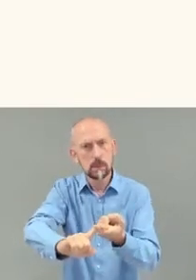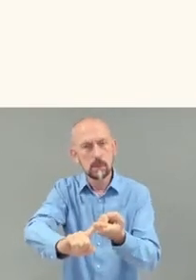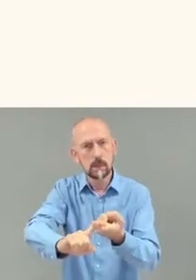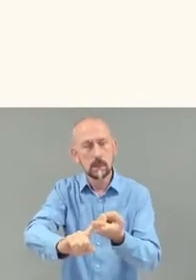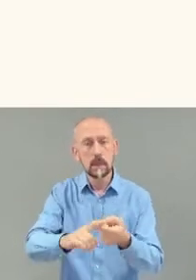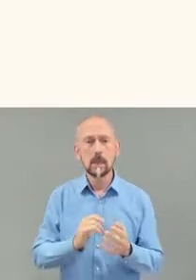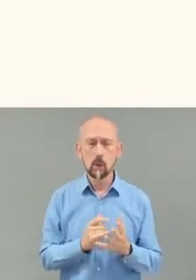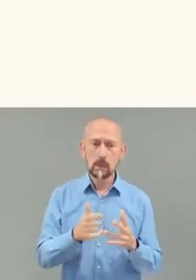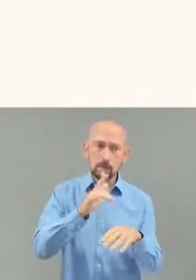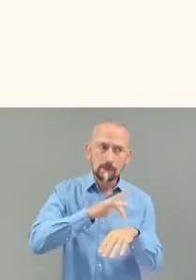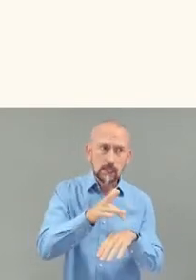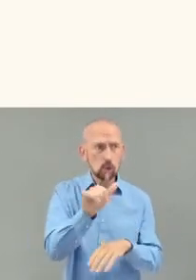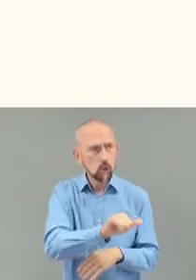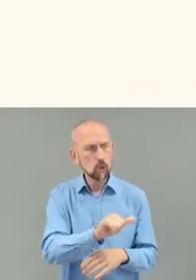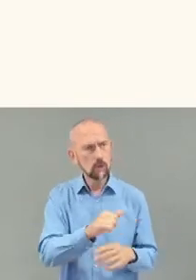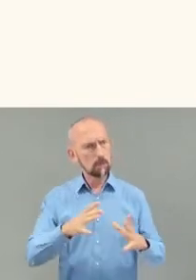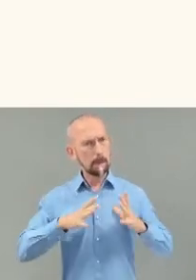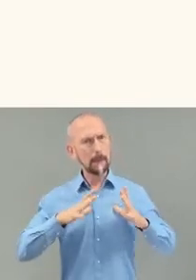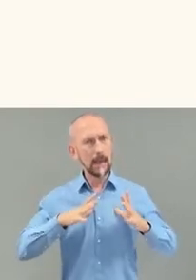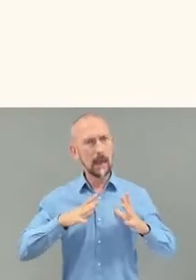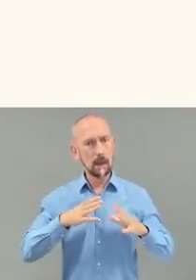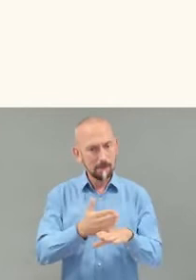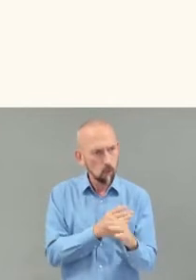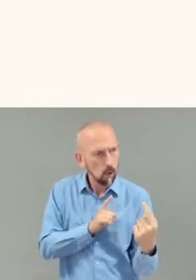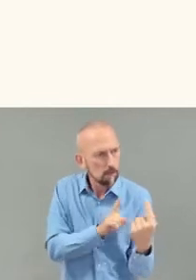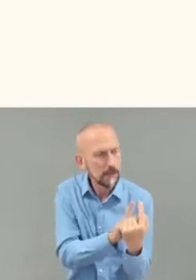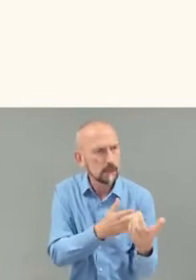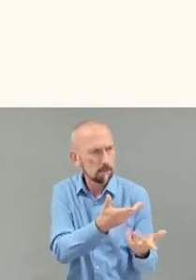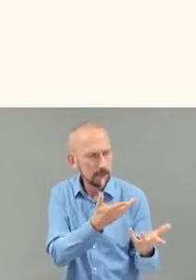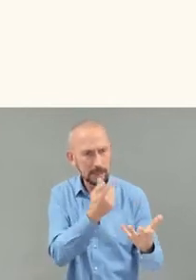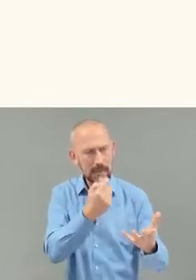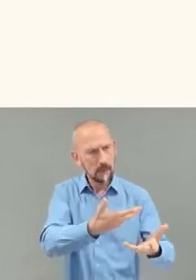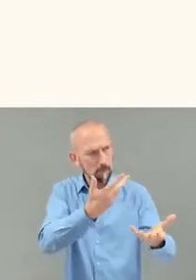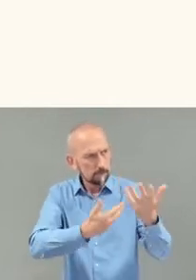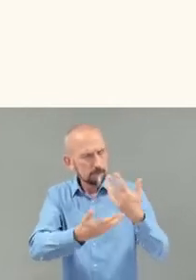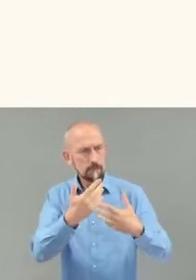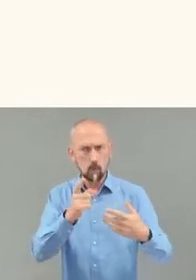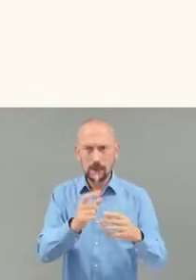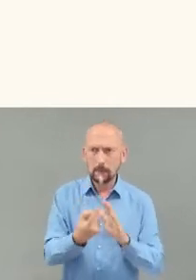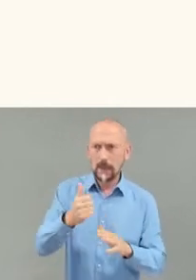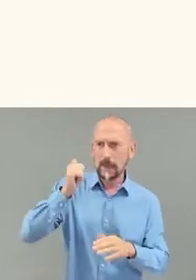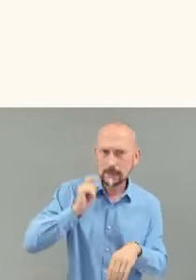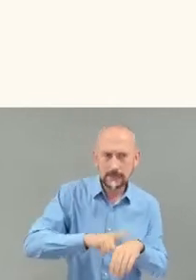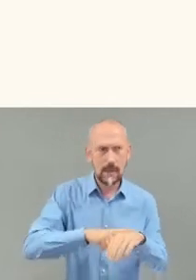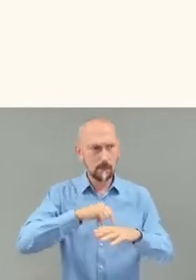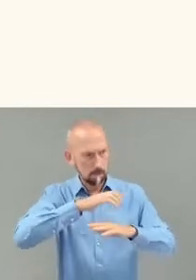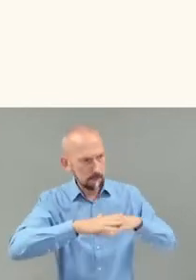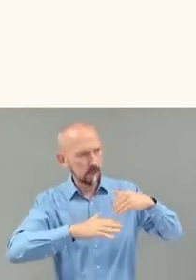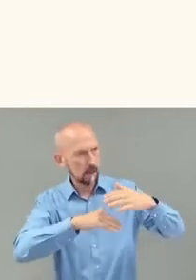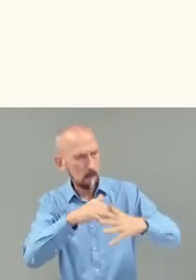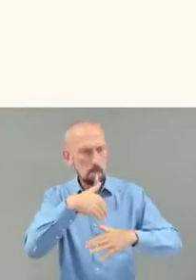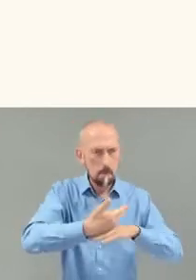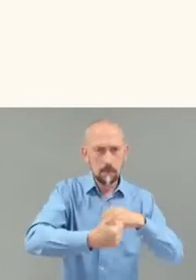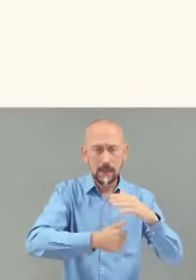as well, and they'll be able to build on previous sessions and discussions through a structured approach,